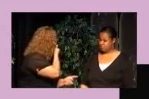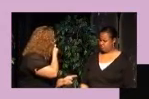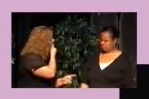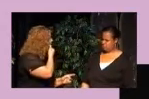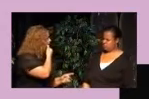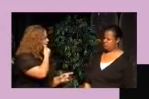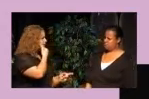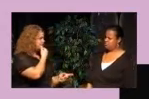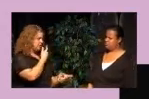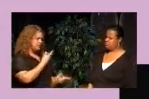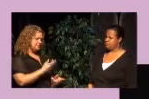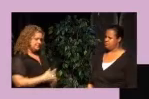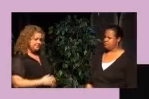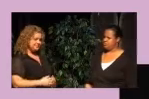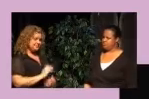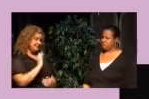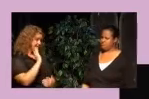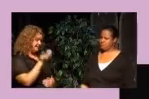I'm...